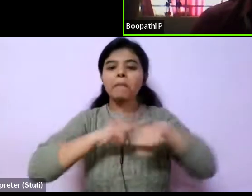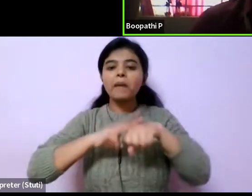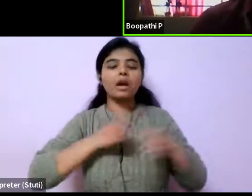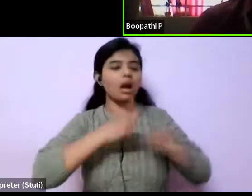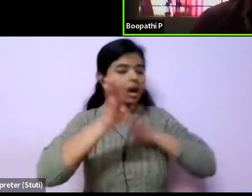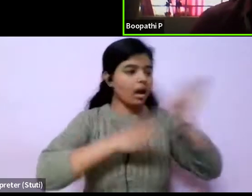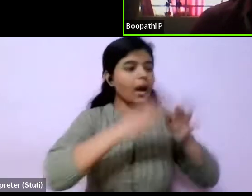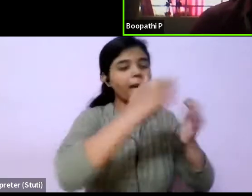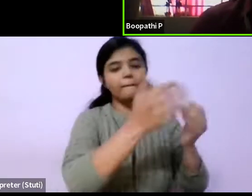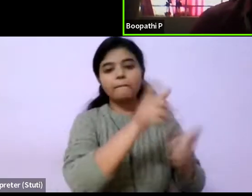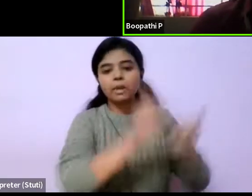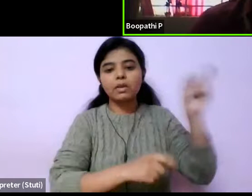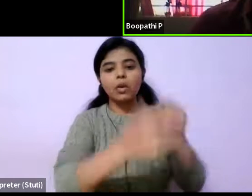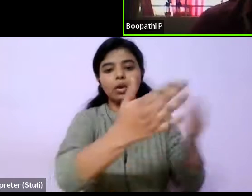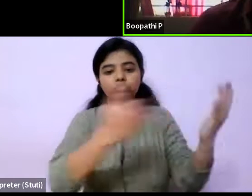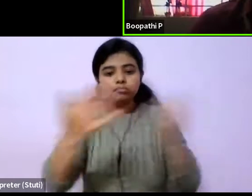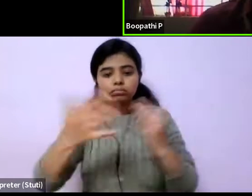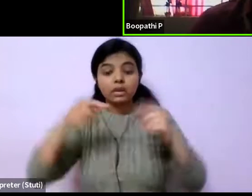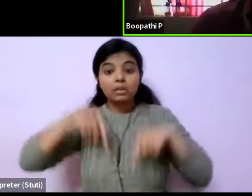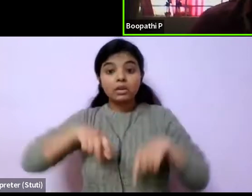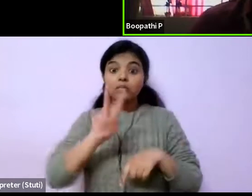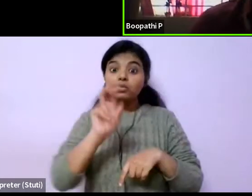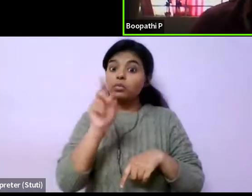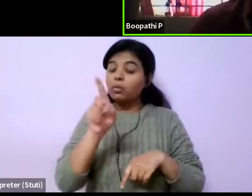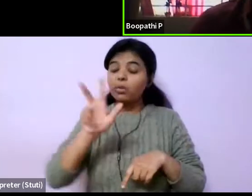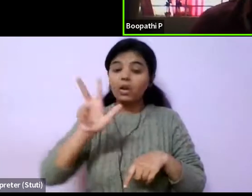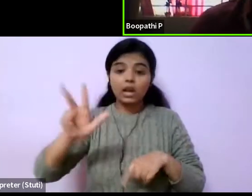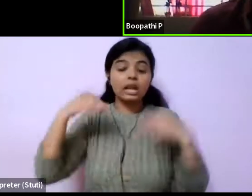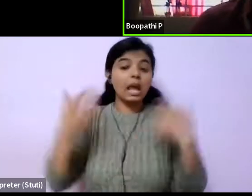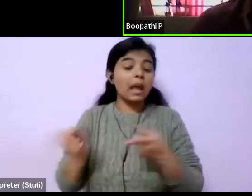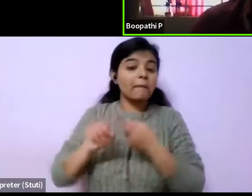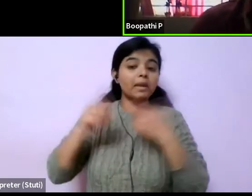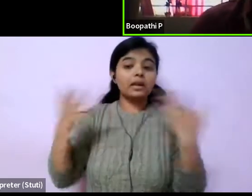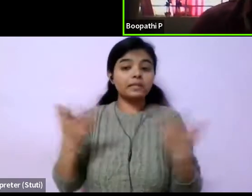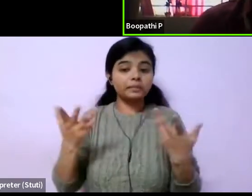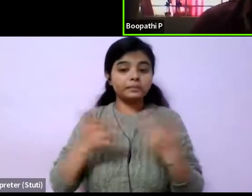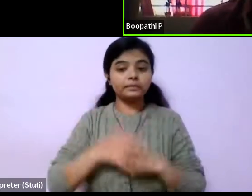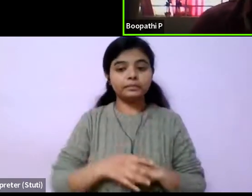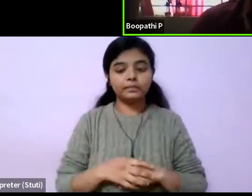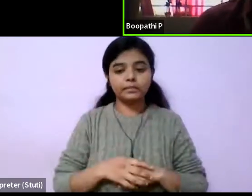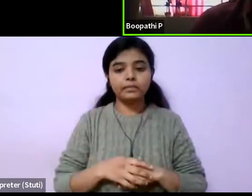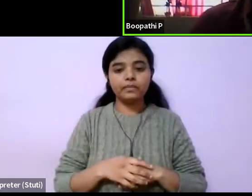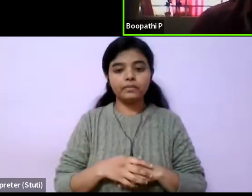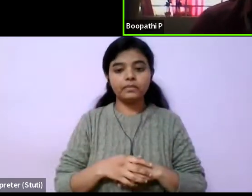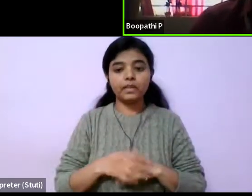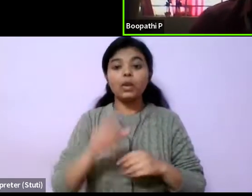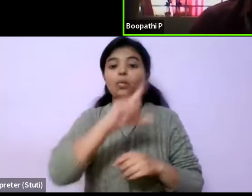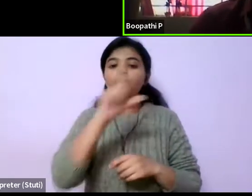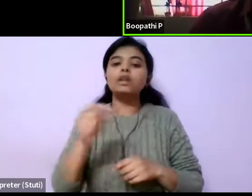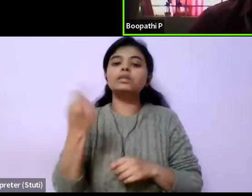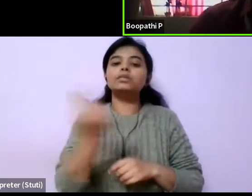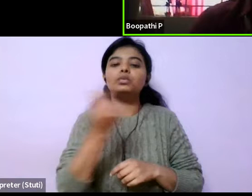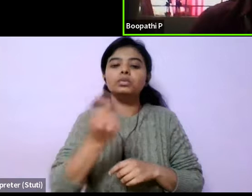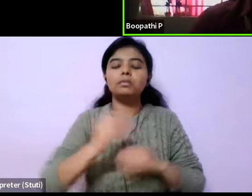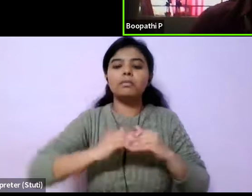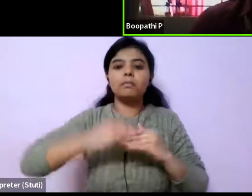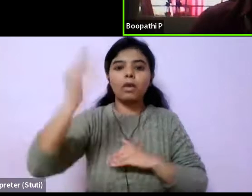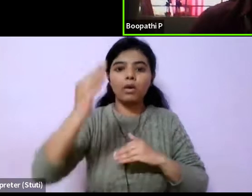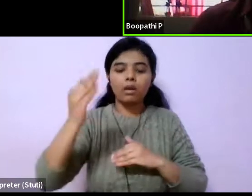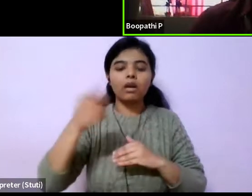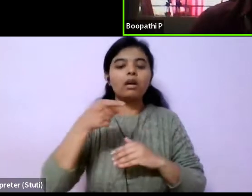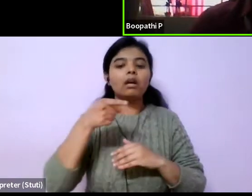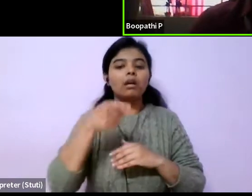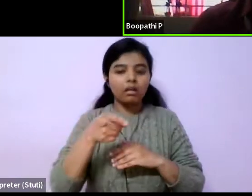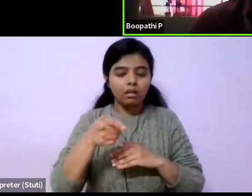protest, particular in 2018, what happened was they used the WhatsApp quite